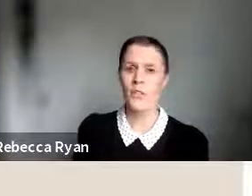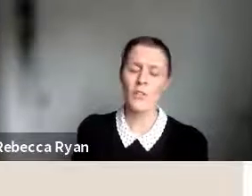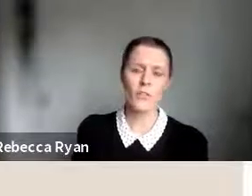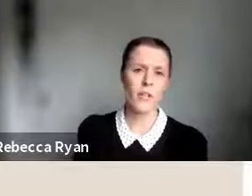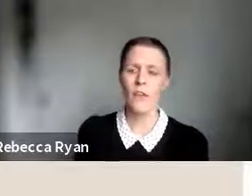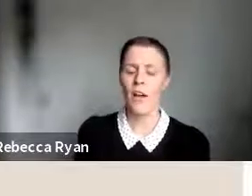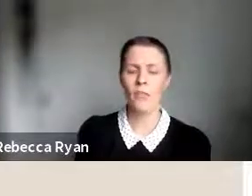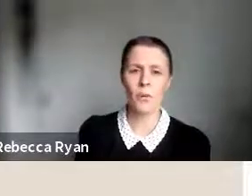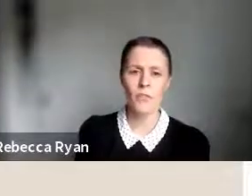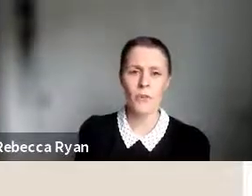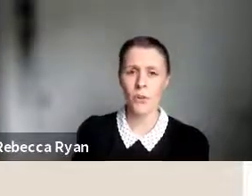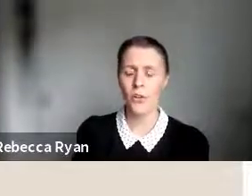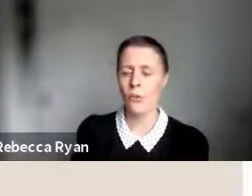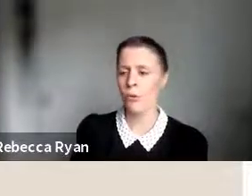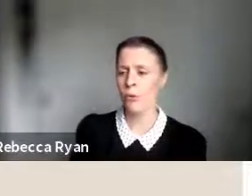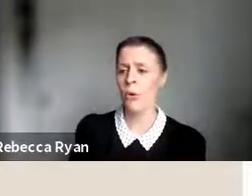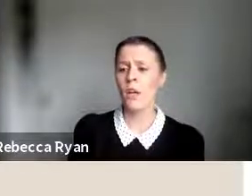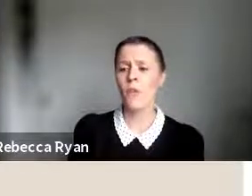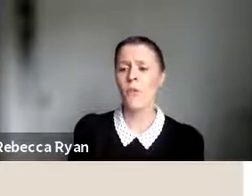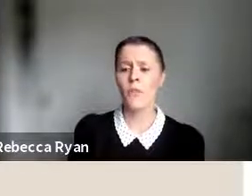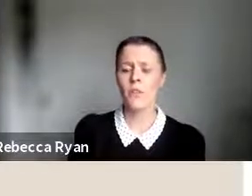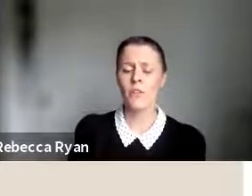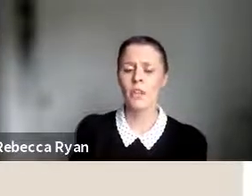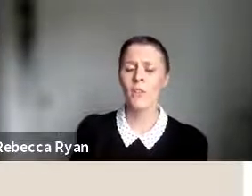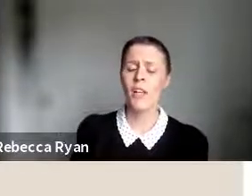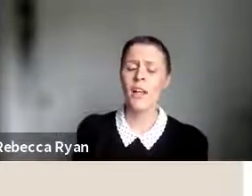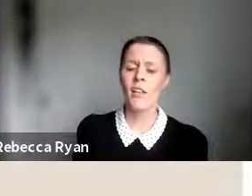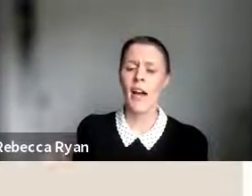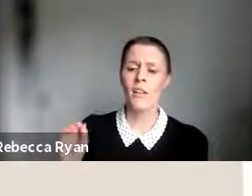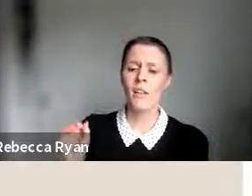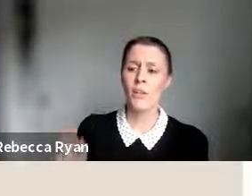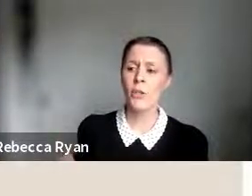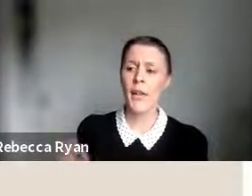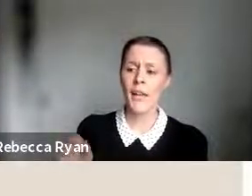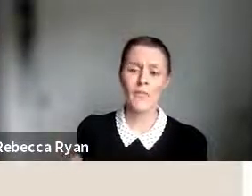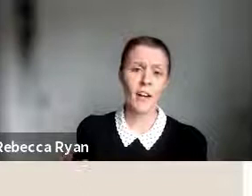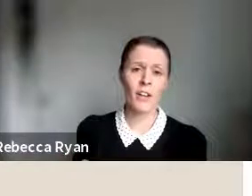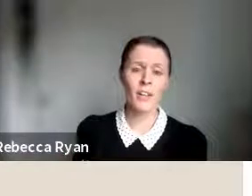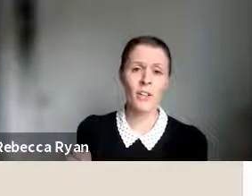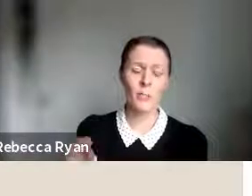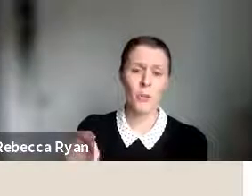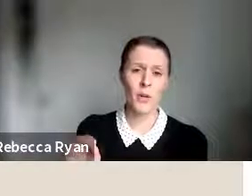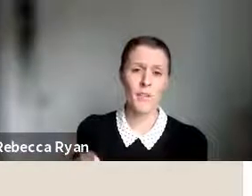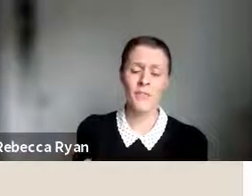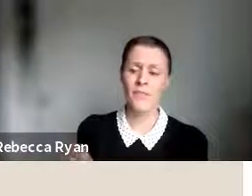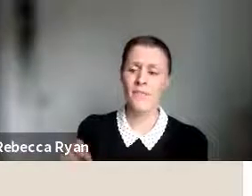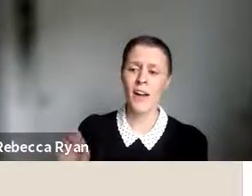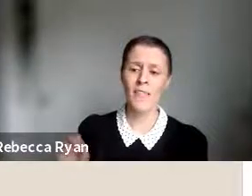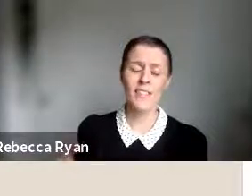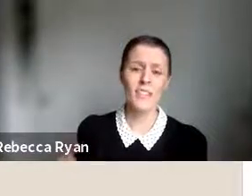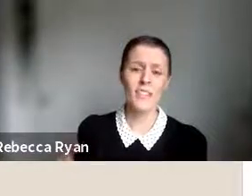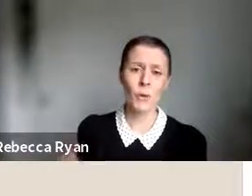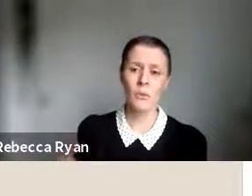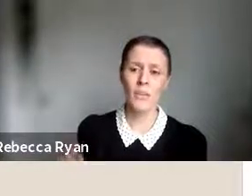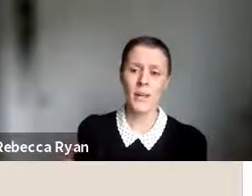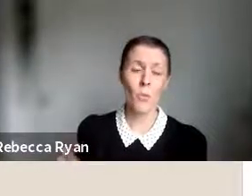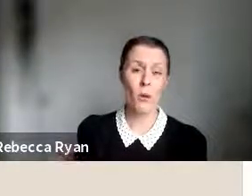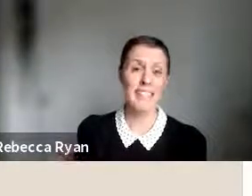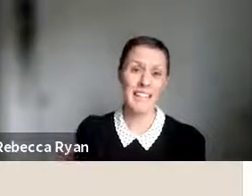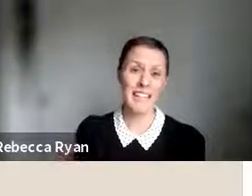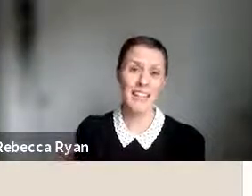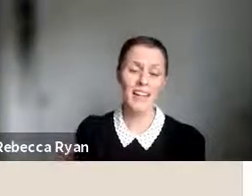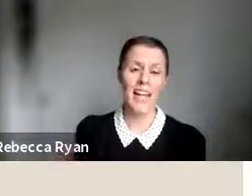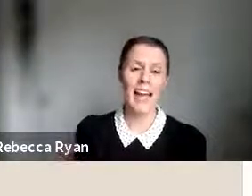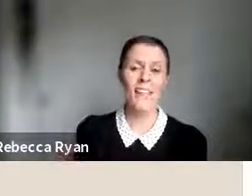the references here for everyone if you want to go through the reference list, that the UK variant is between 55 and 61%